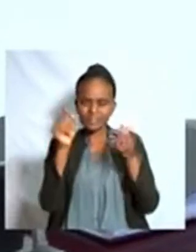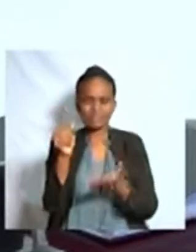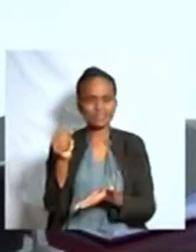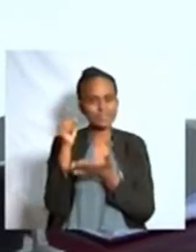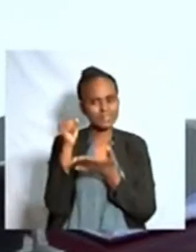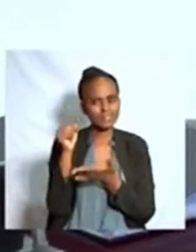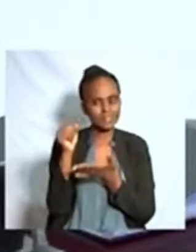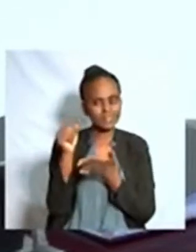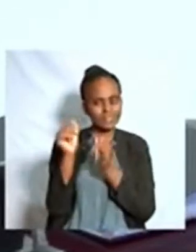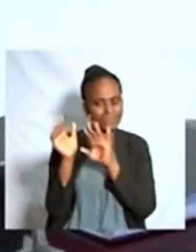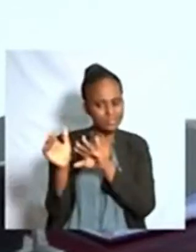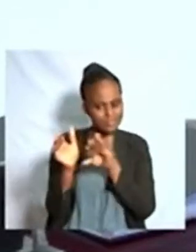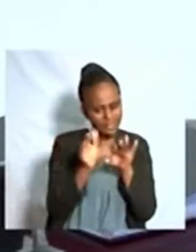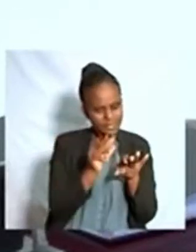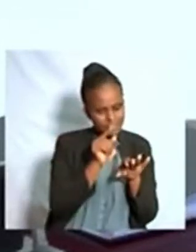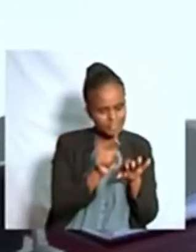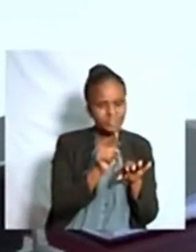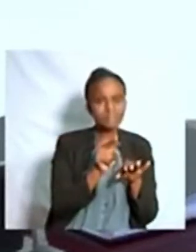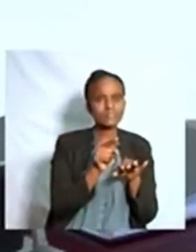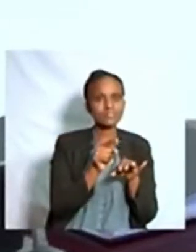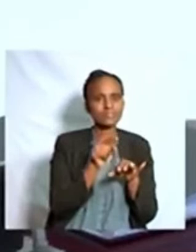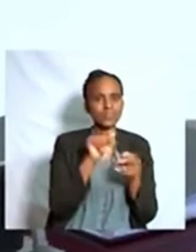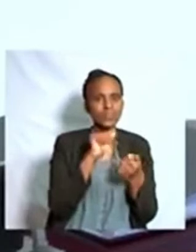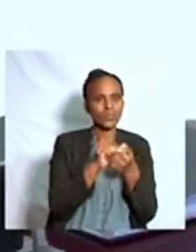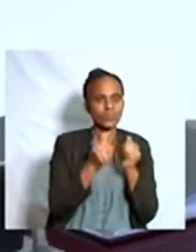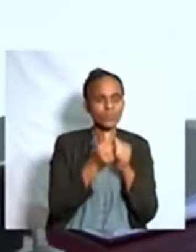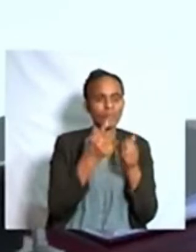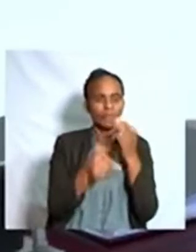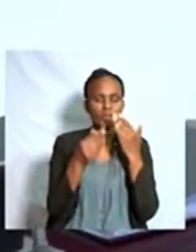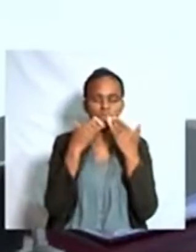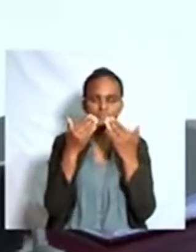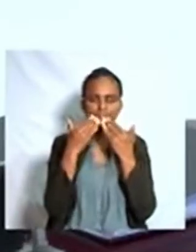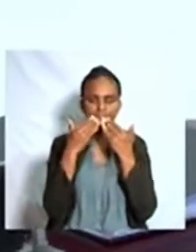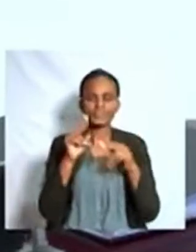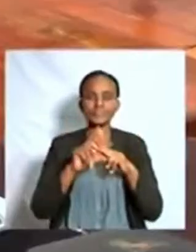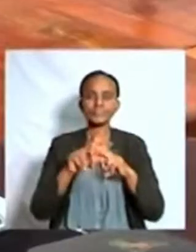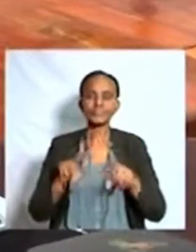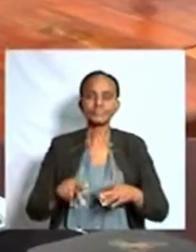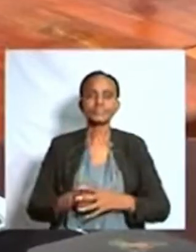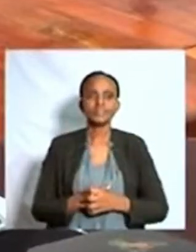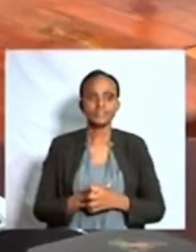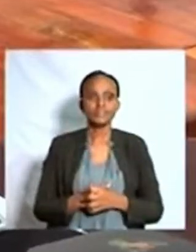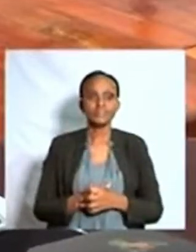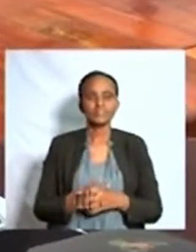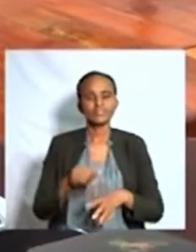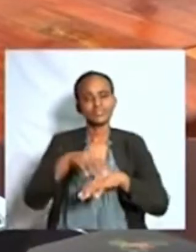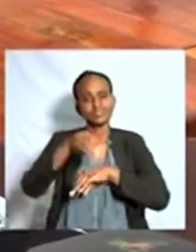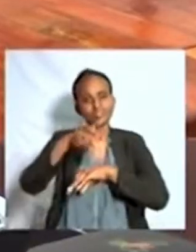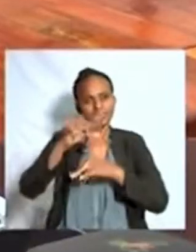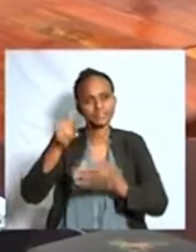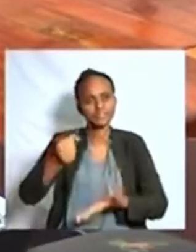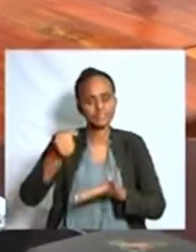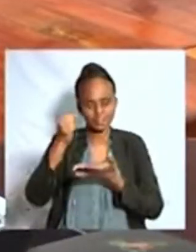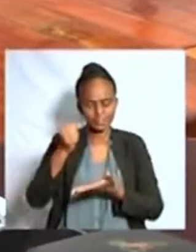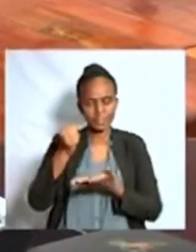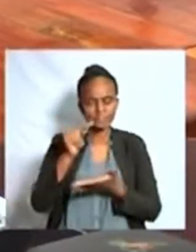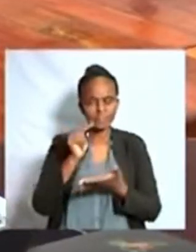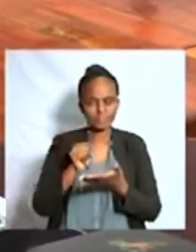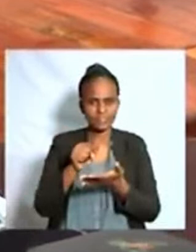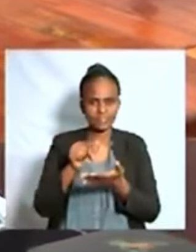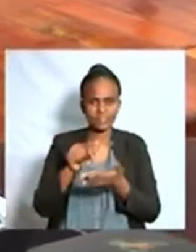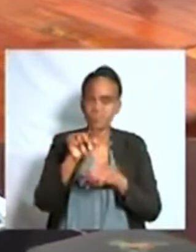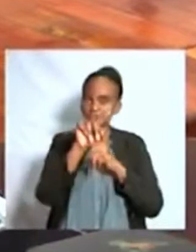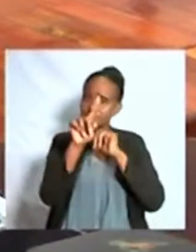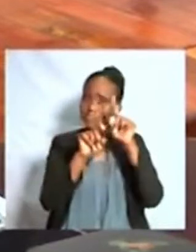income, then you come to the cause of query. Chair. Please, thank you. Thank you, Chair. As guided, budget and income, cause of the